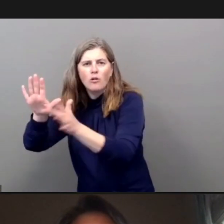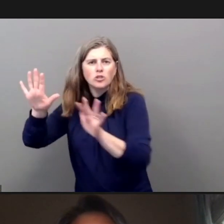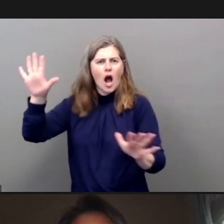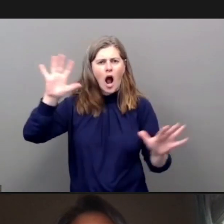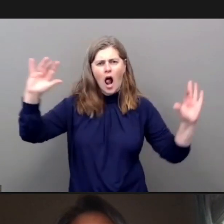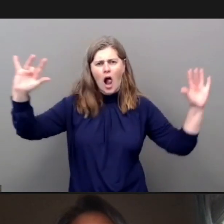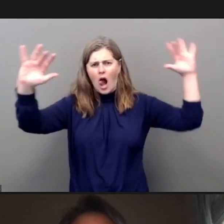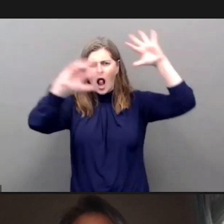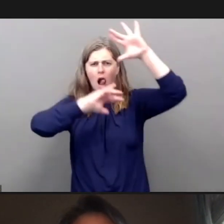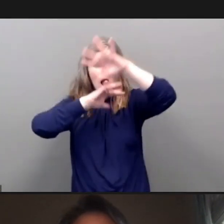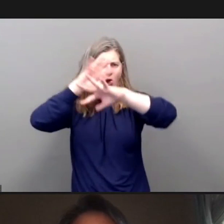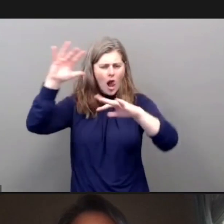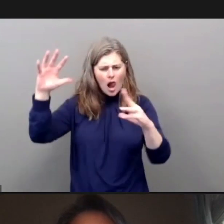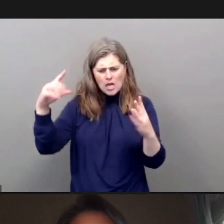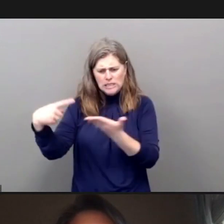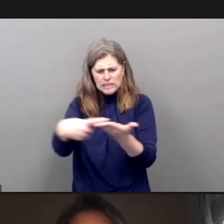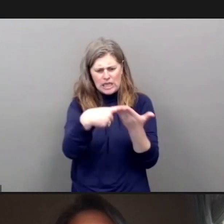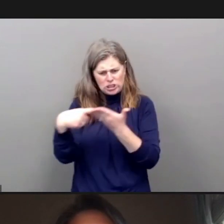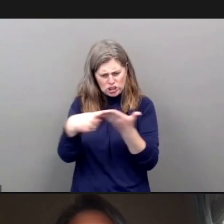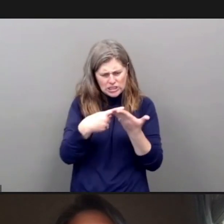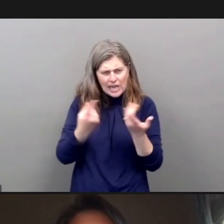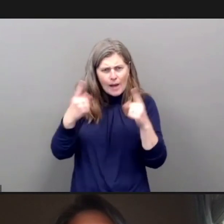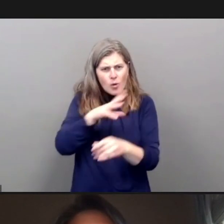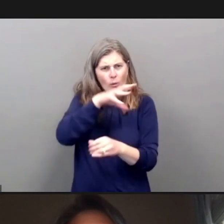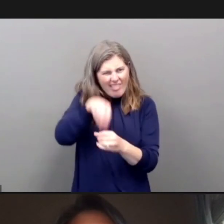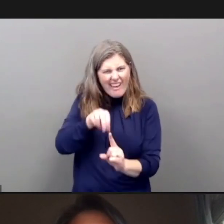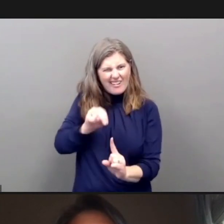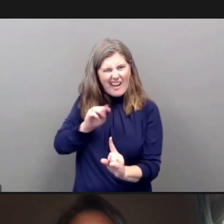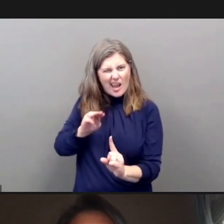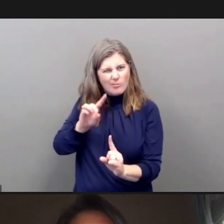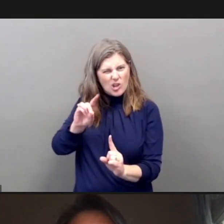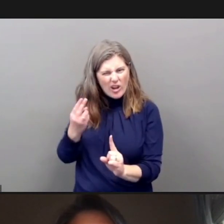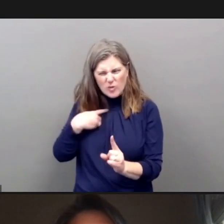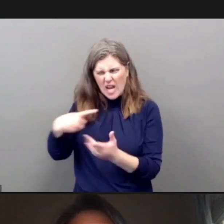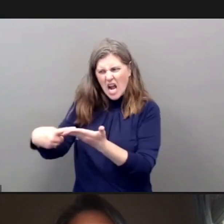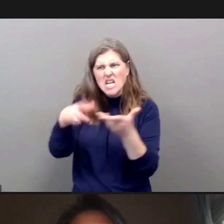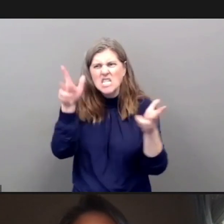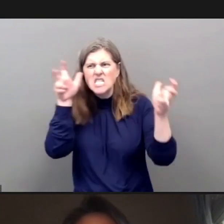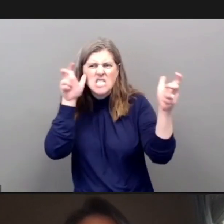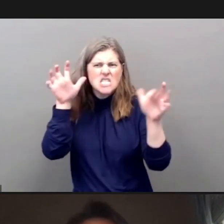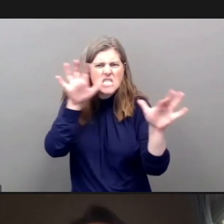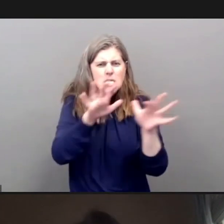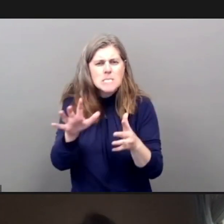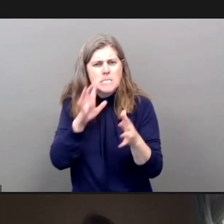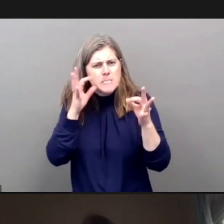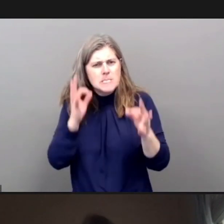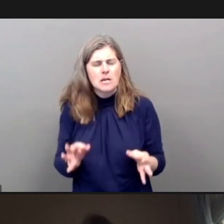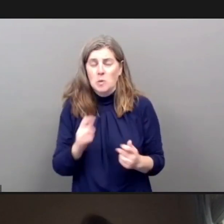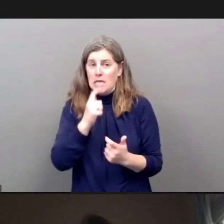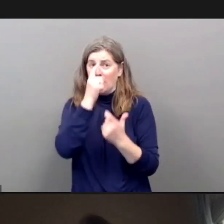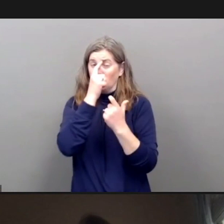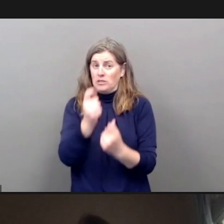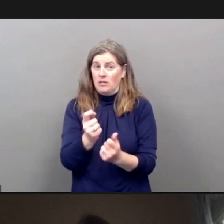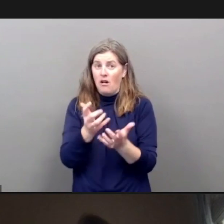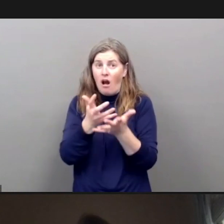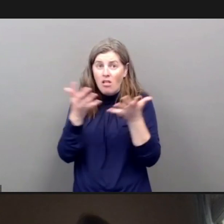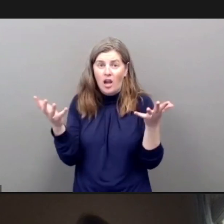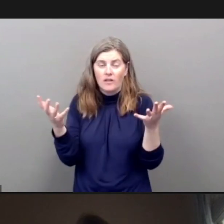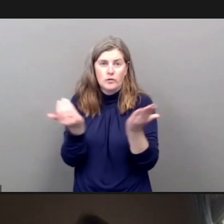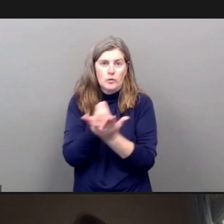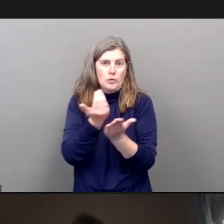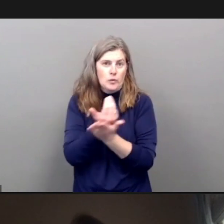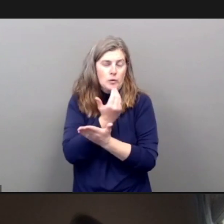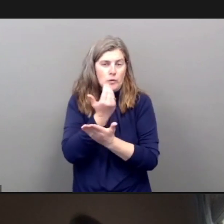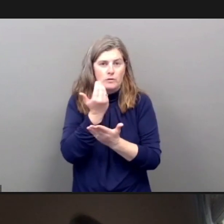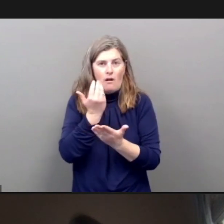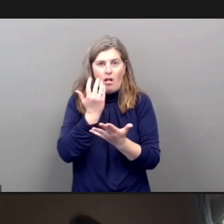of discussion and debate within the New Mexico Department of Health and state government as well. But it's interesting because a lot of new, there's